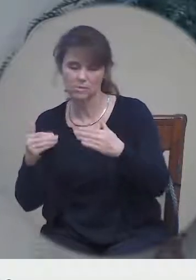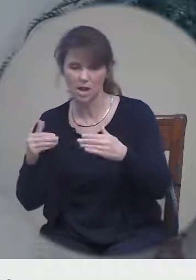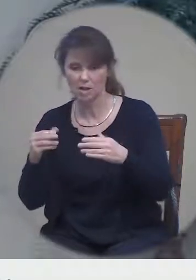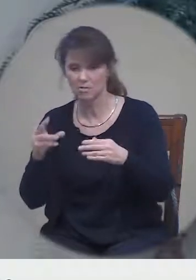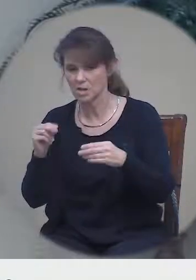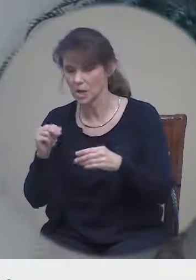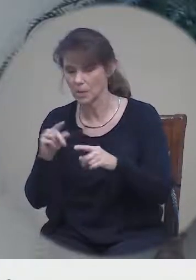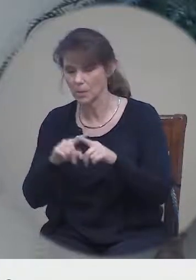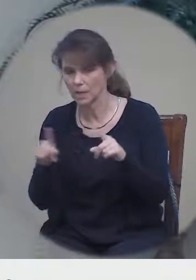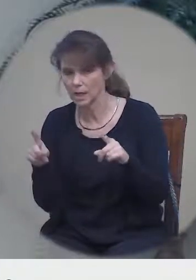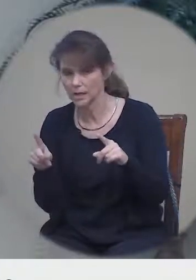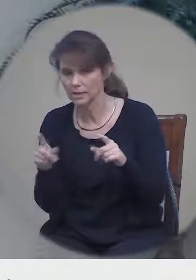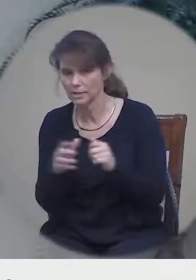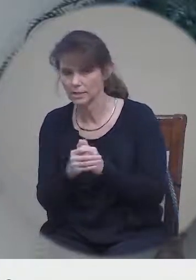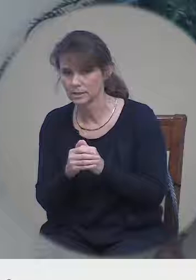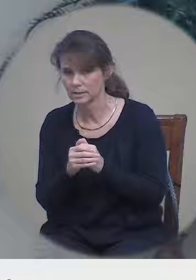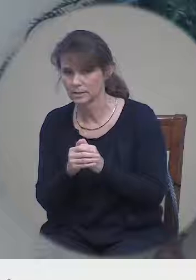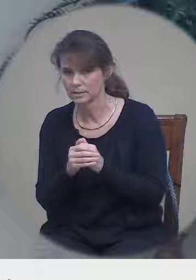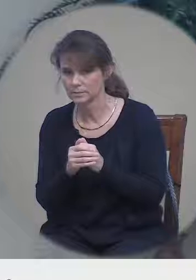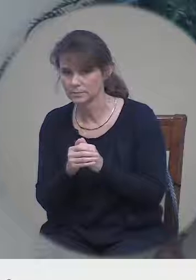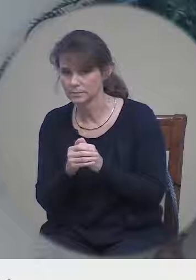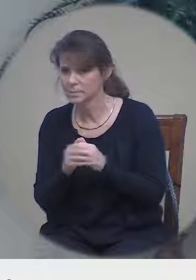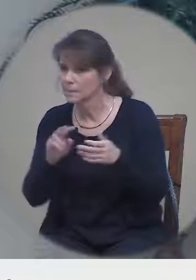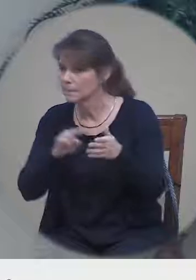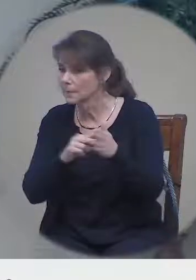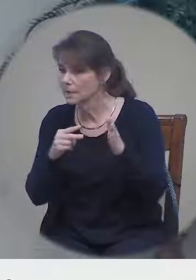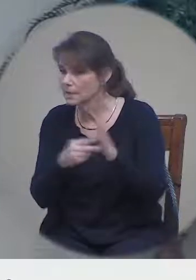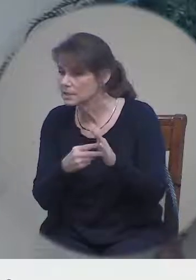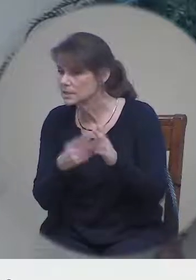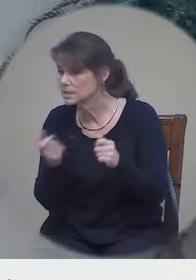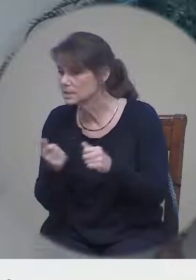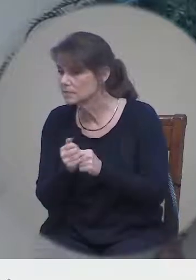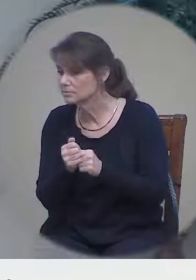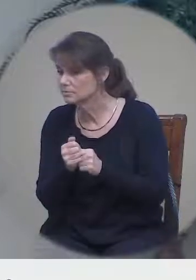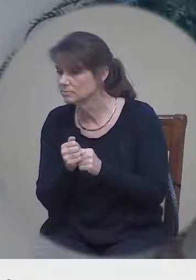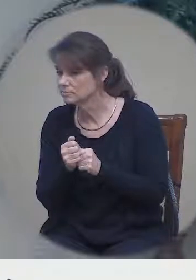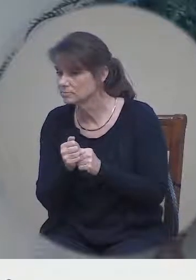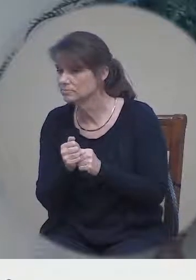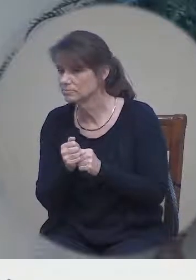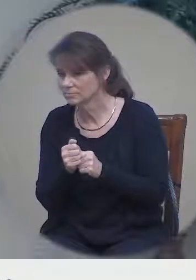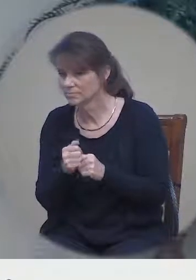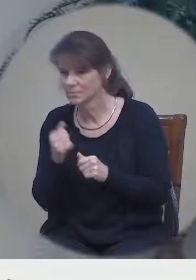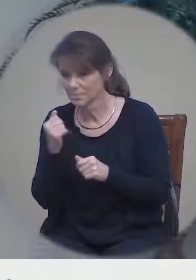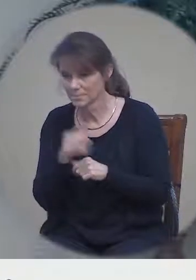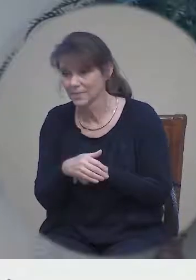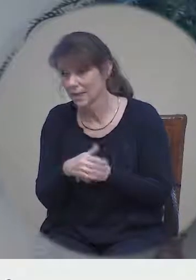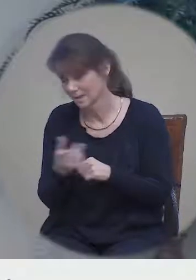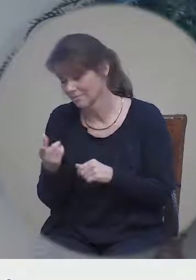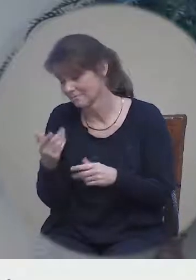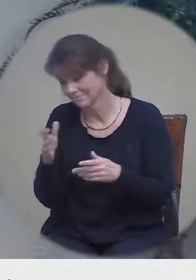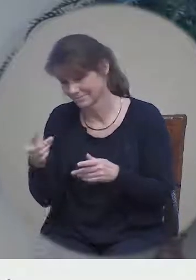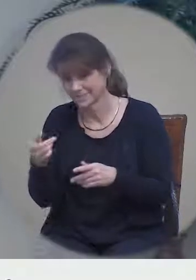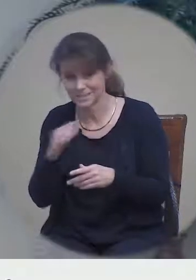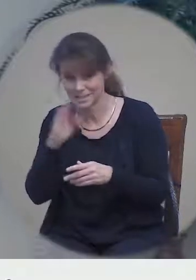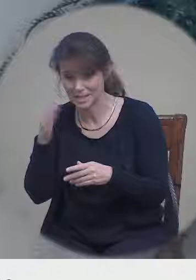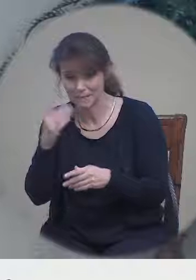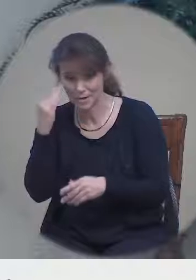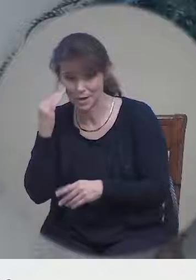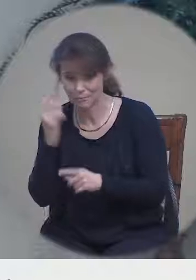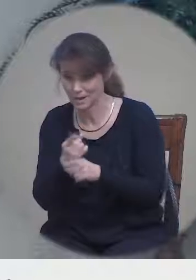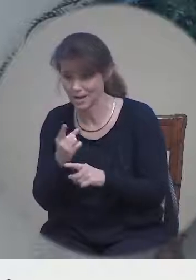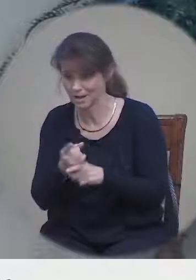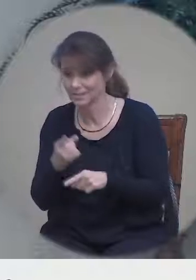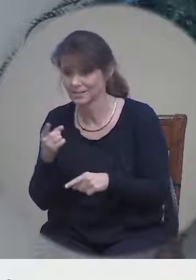in troubling times, when you're outnumbered, and that's the environment they lived in. They'd